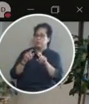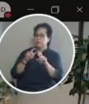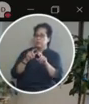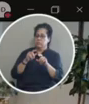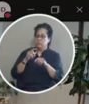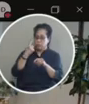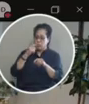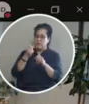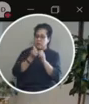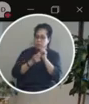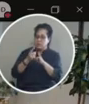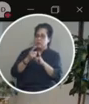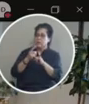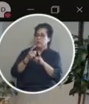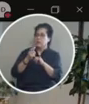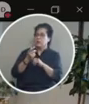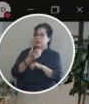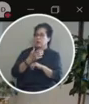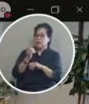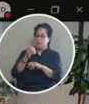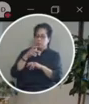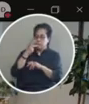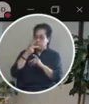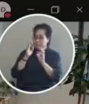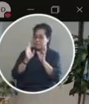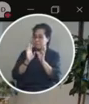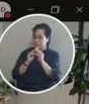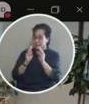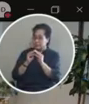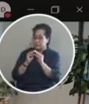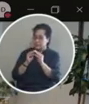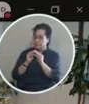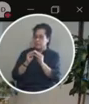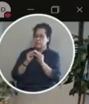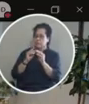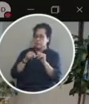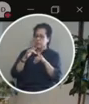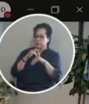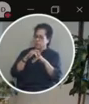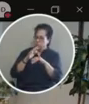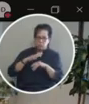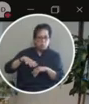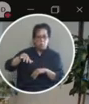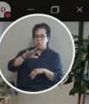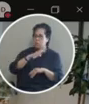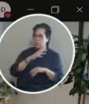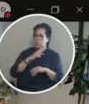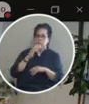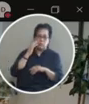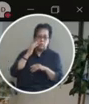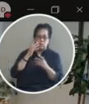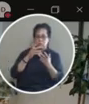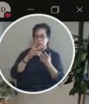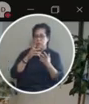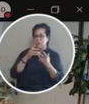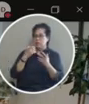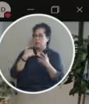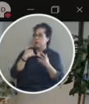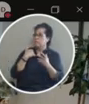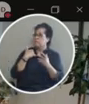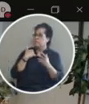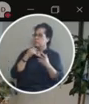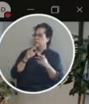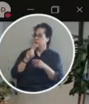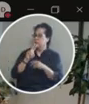do the meetings virtually. Public meetings, you know how they can go as far as trying to do